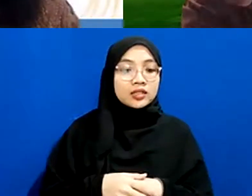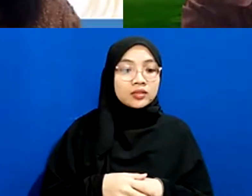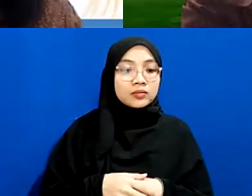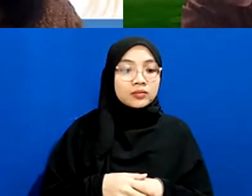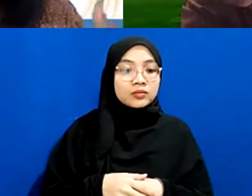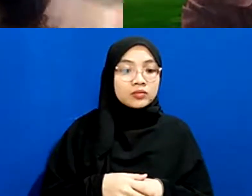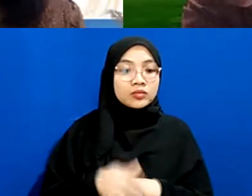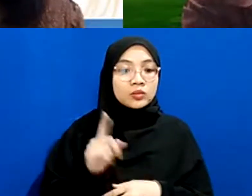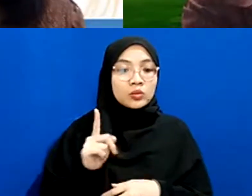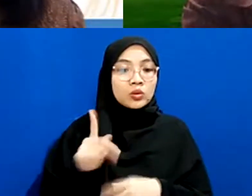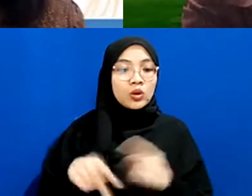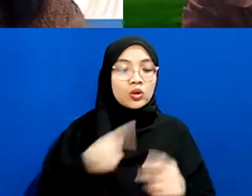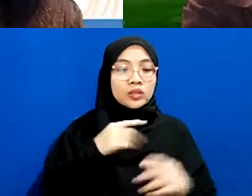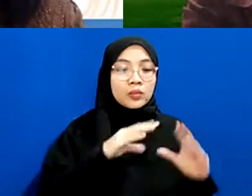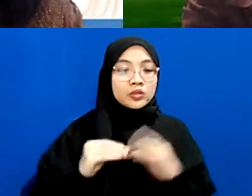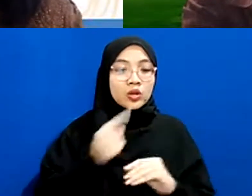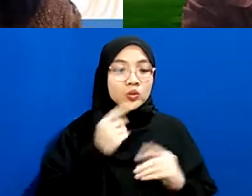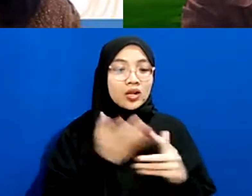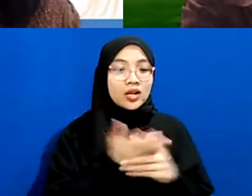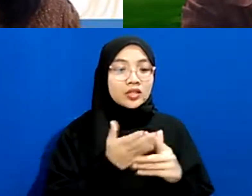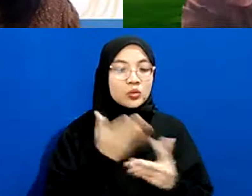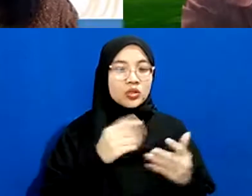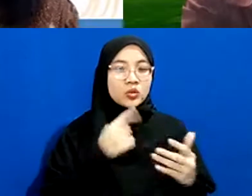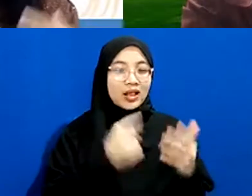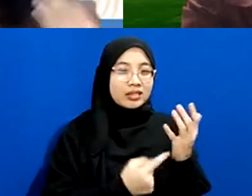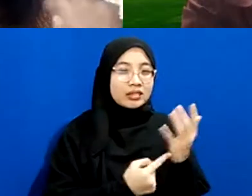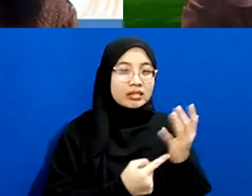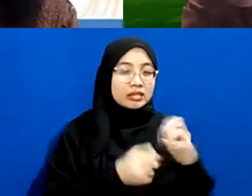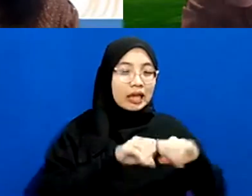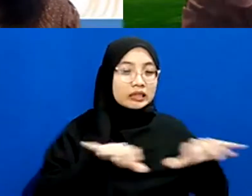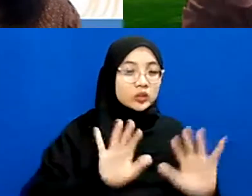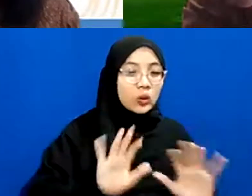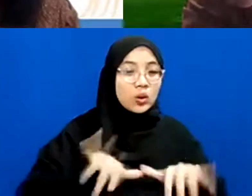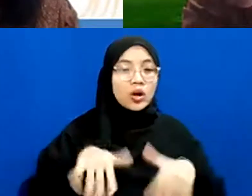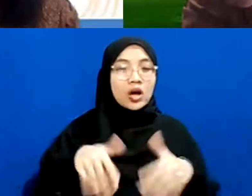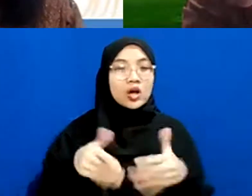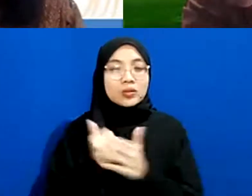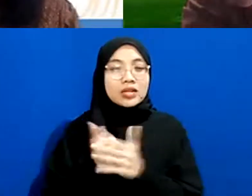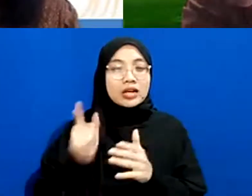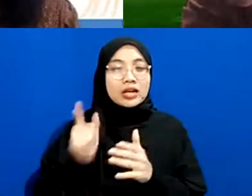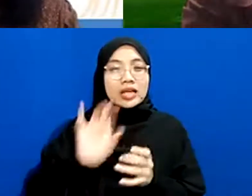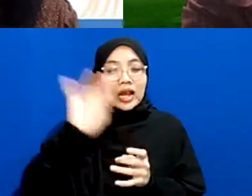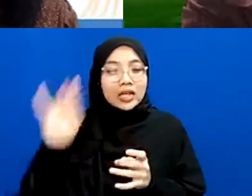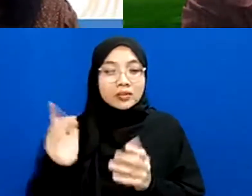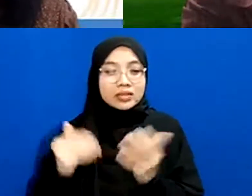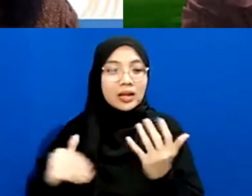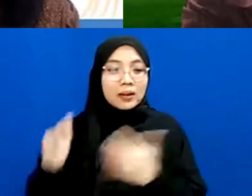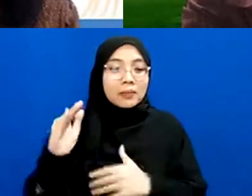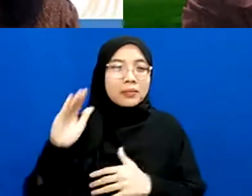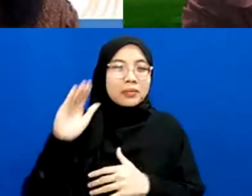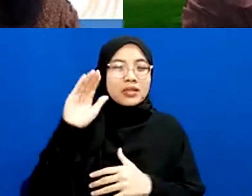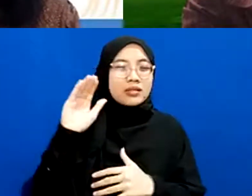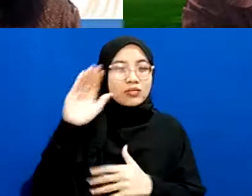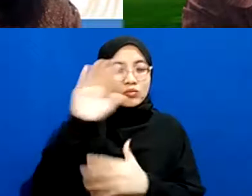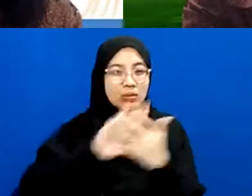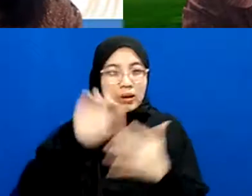technicality, or is it something more than technicality that maybe involve the issue